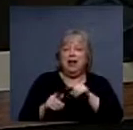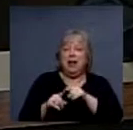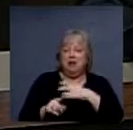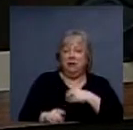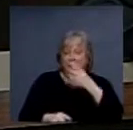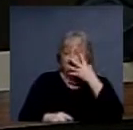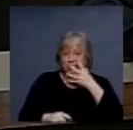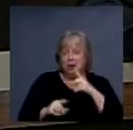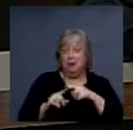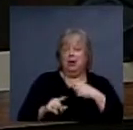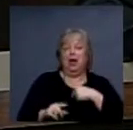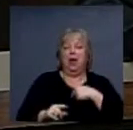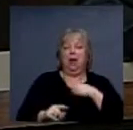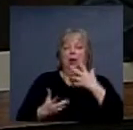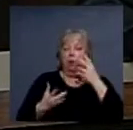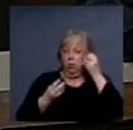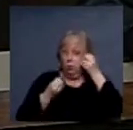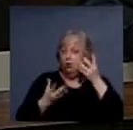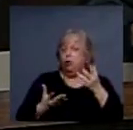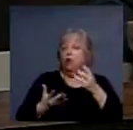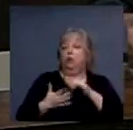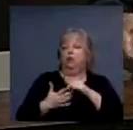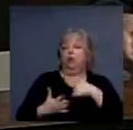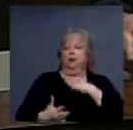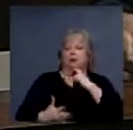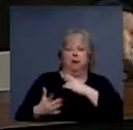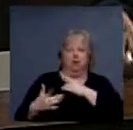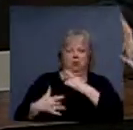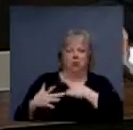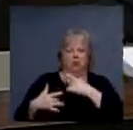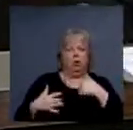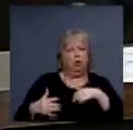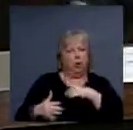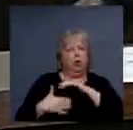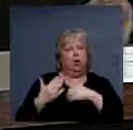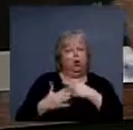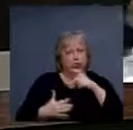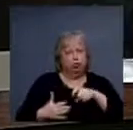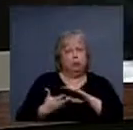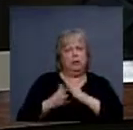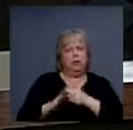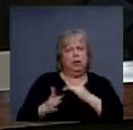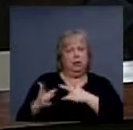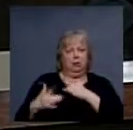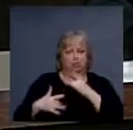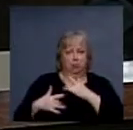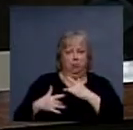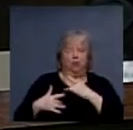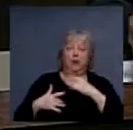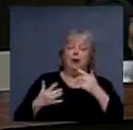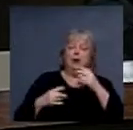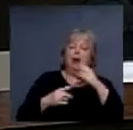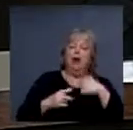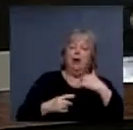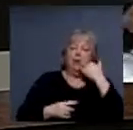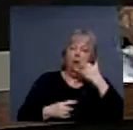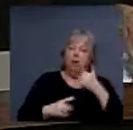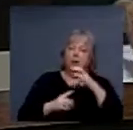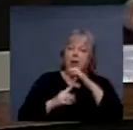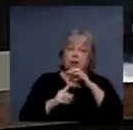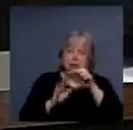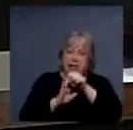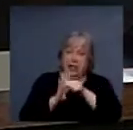that I'm concerned about it, and I think that we all should be concerned about it. And what I did, I called over to State Capitol today to